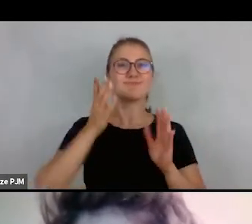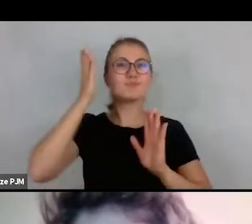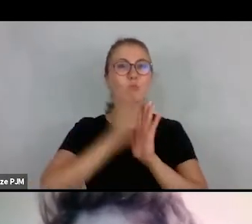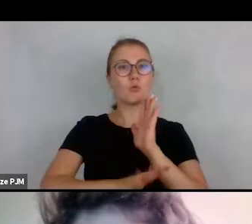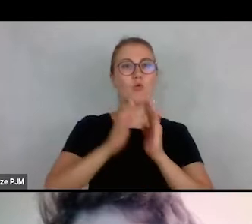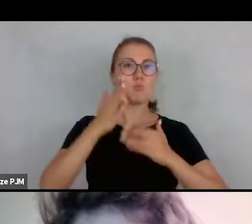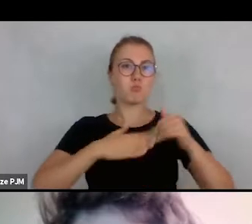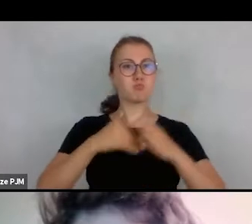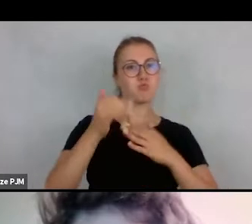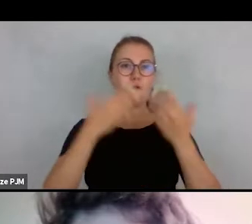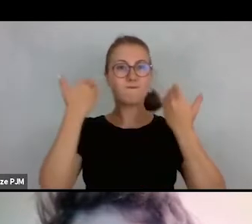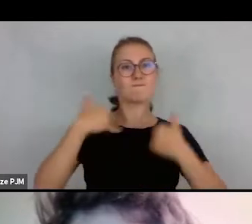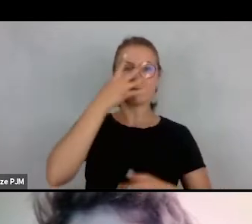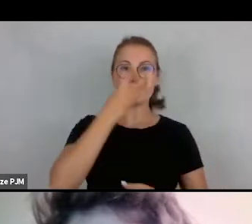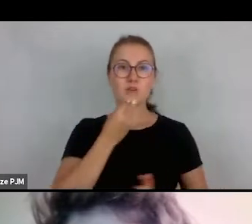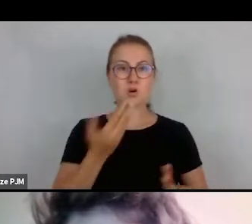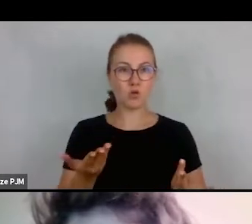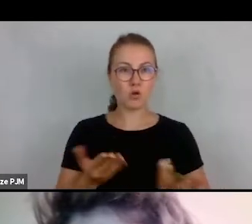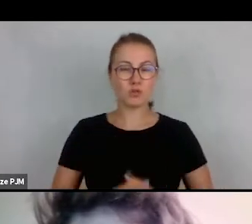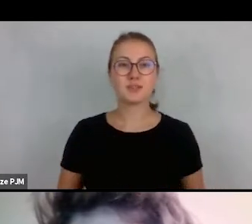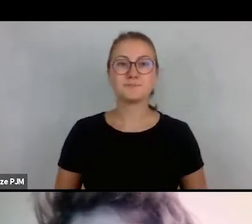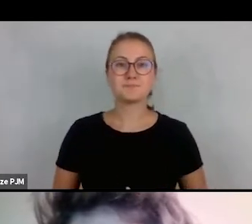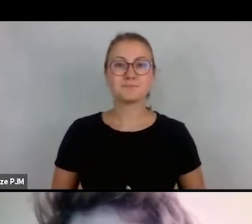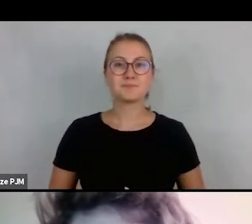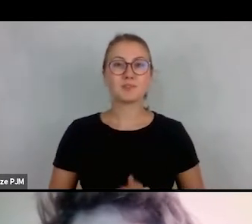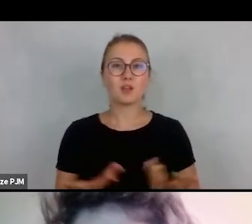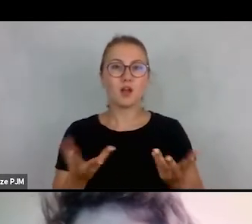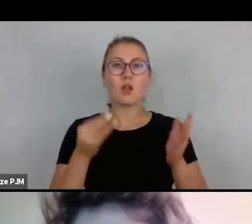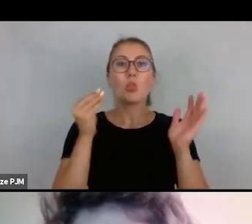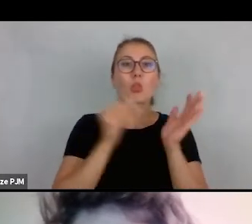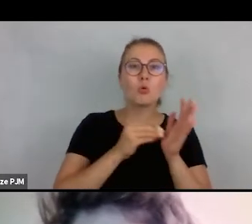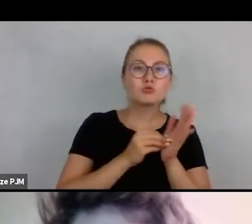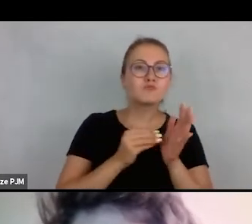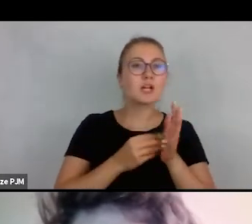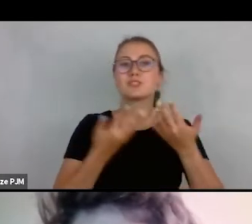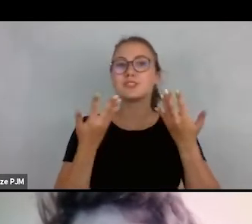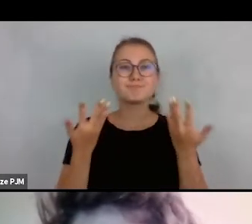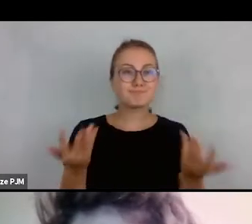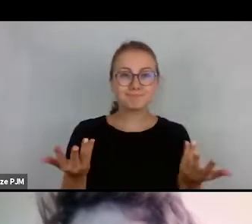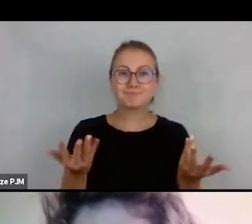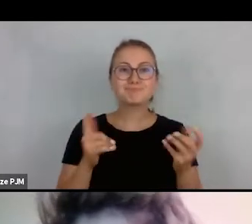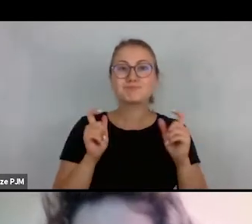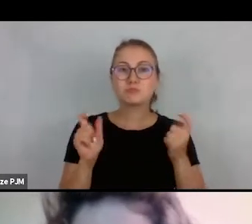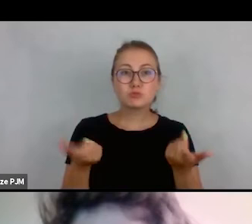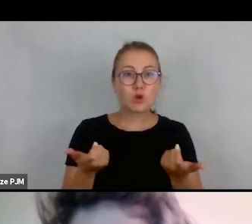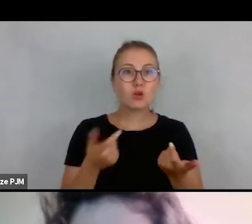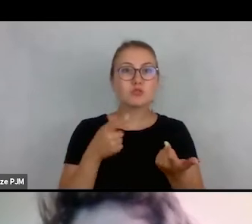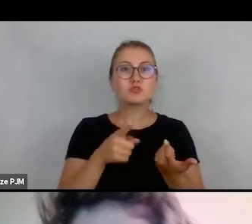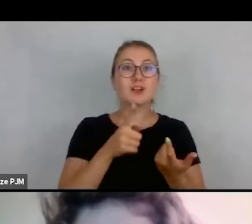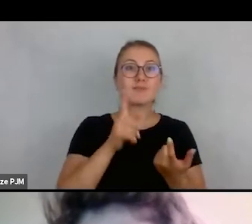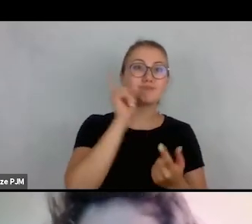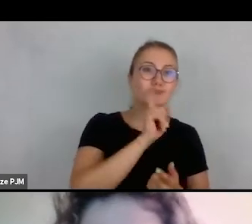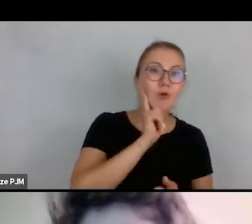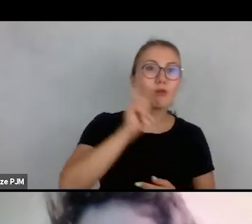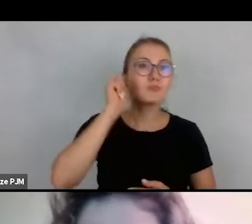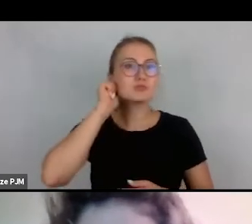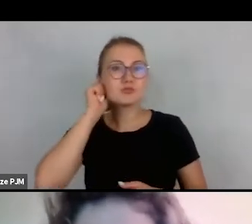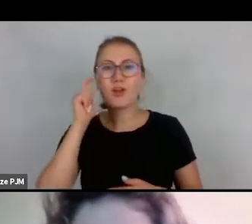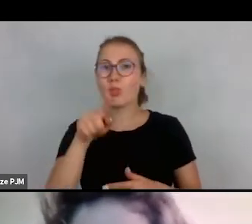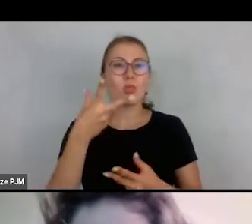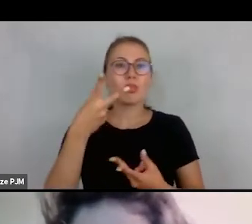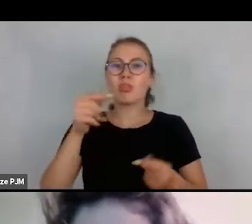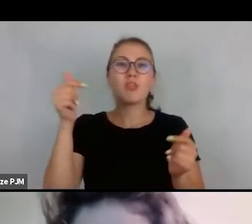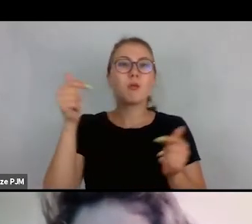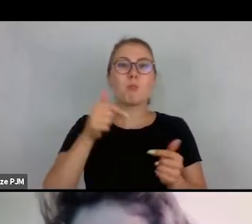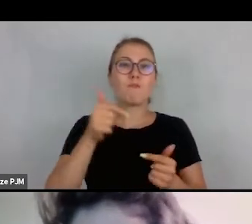non-binary. And so the whole conversation about being men and women and existing on a binary in opposition to